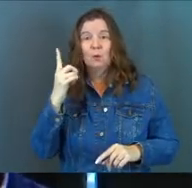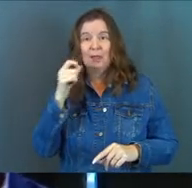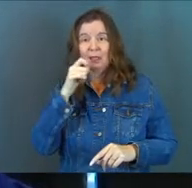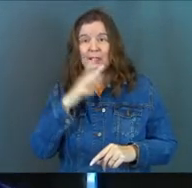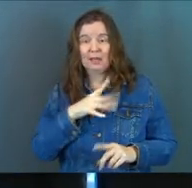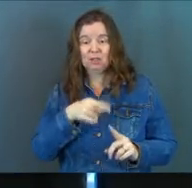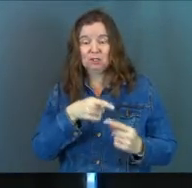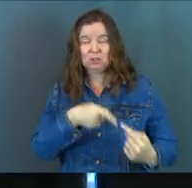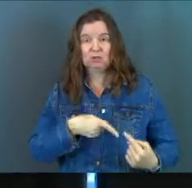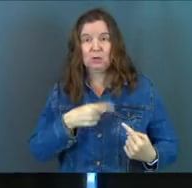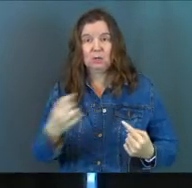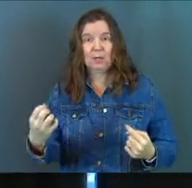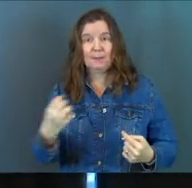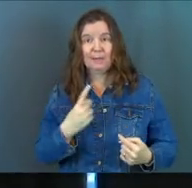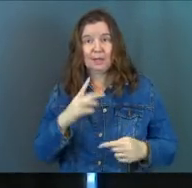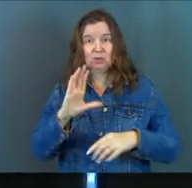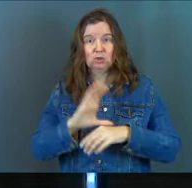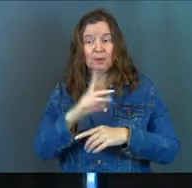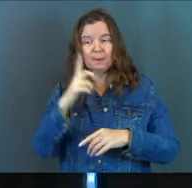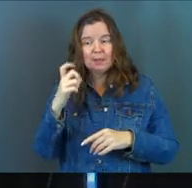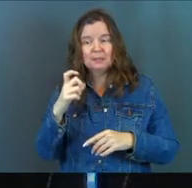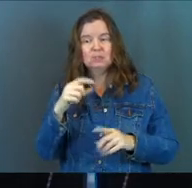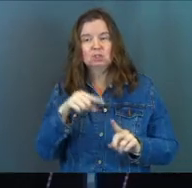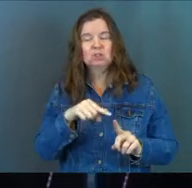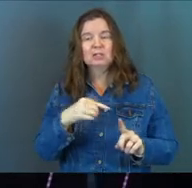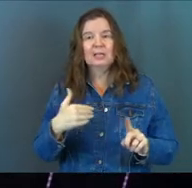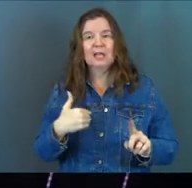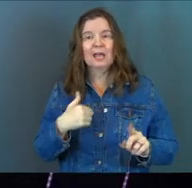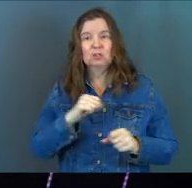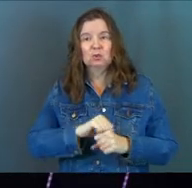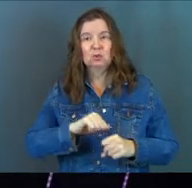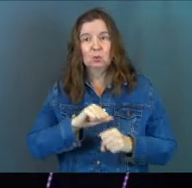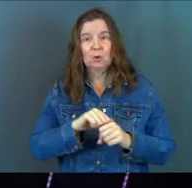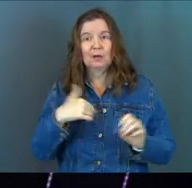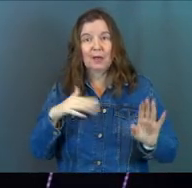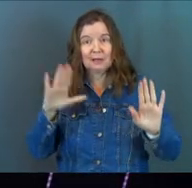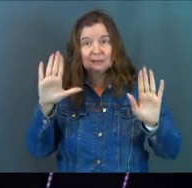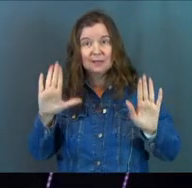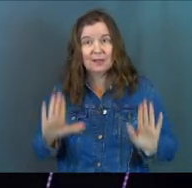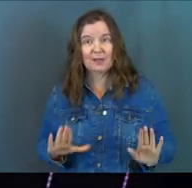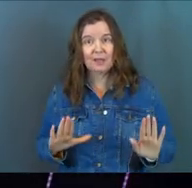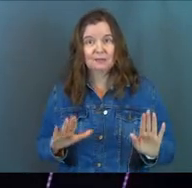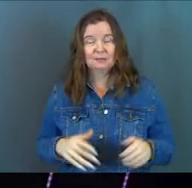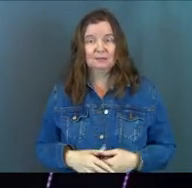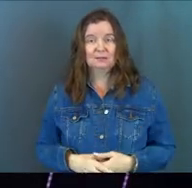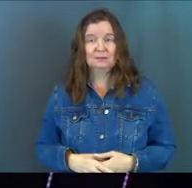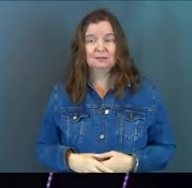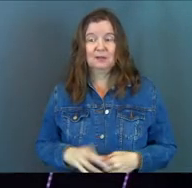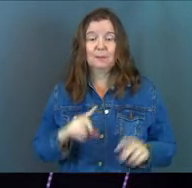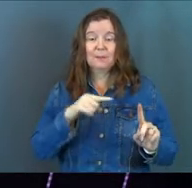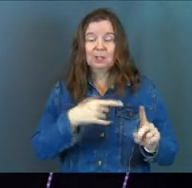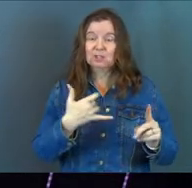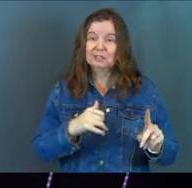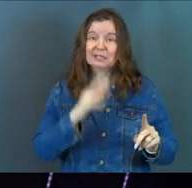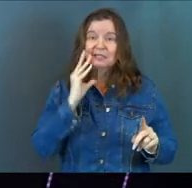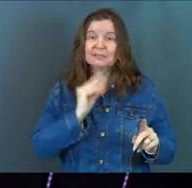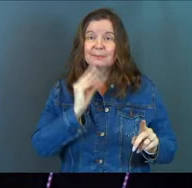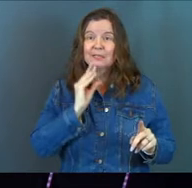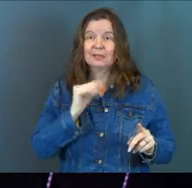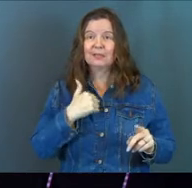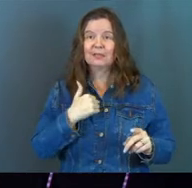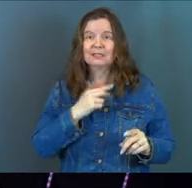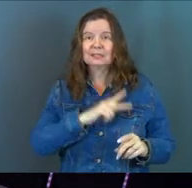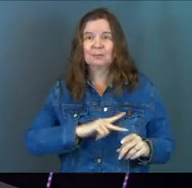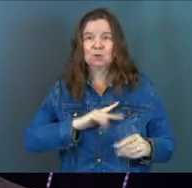and she's struggling to come back to church because she has to work every single Sunday. But she's still experiencing